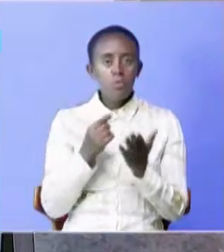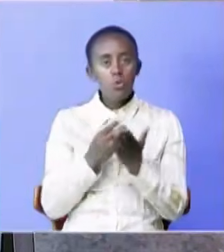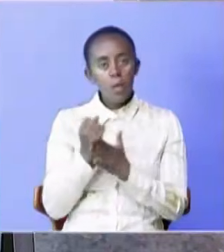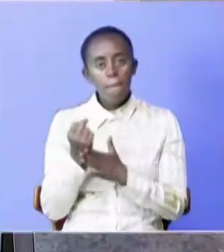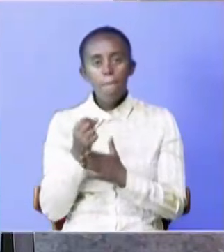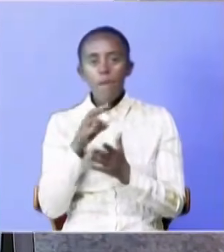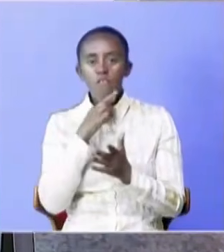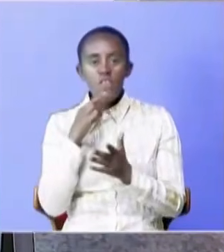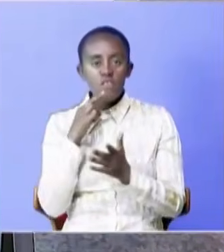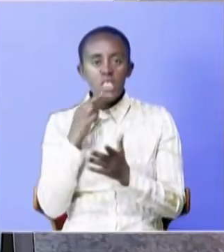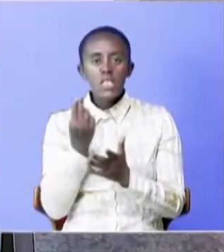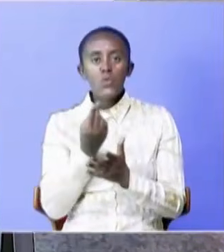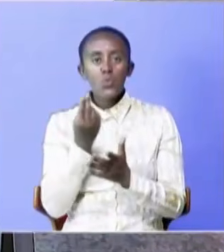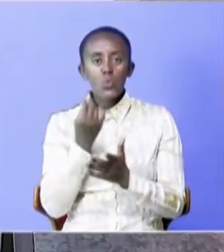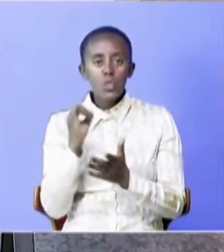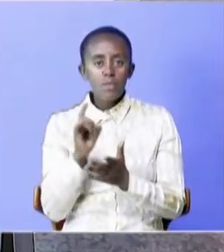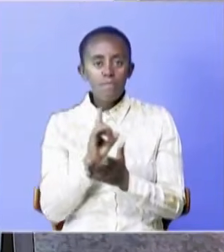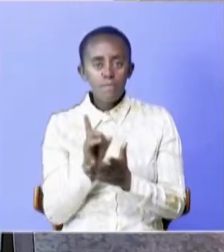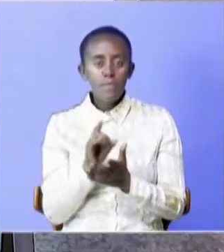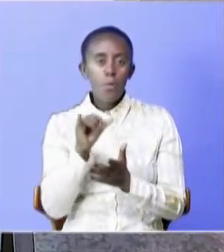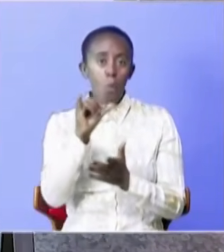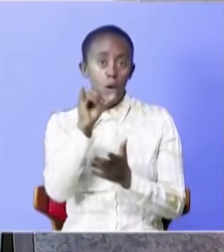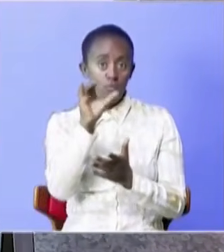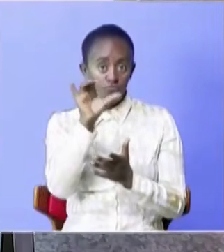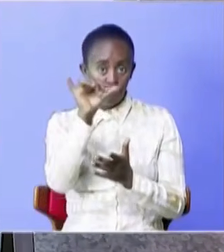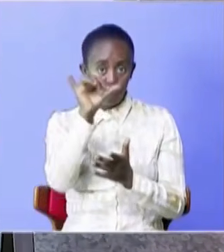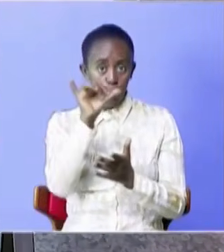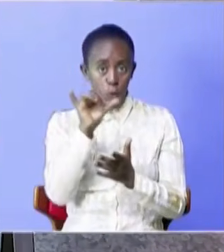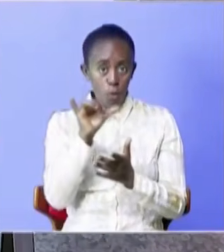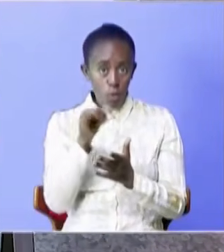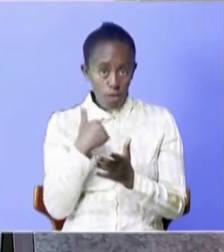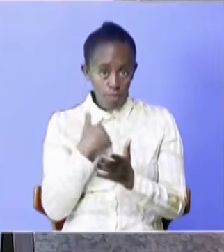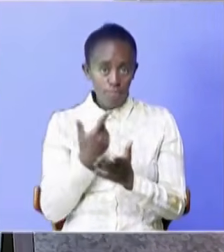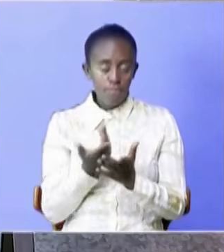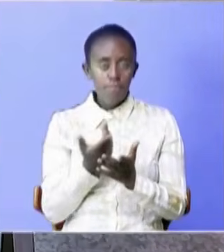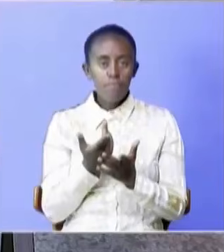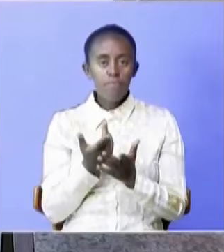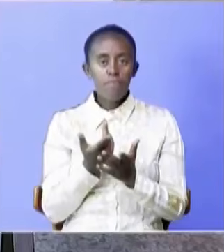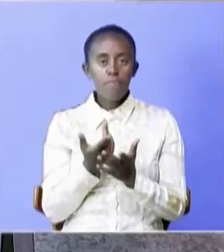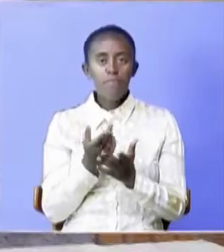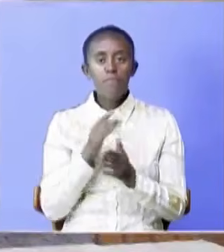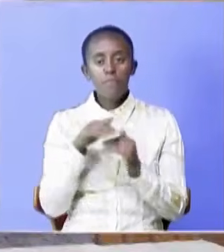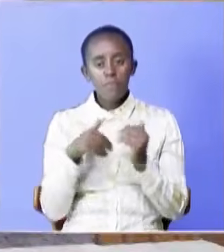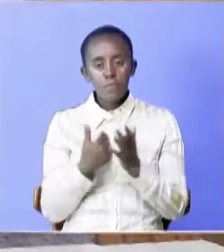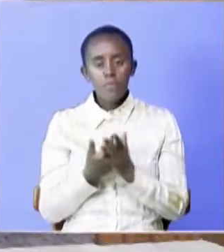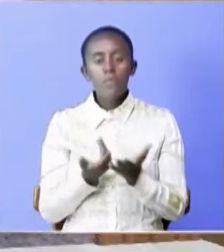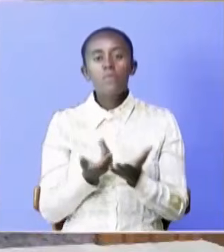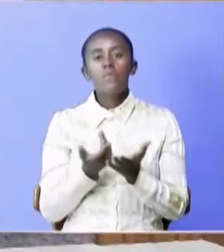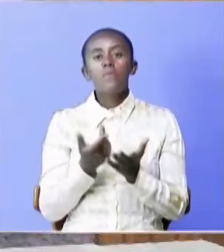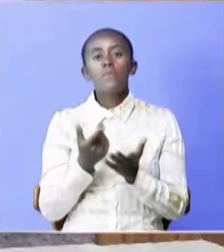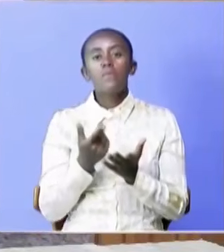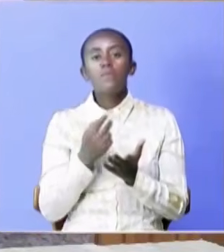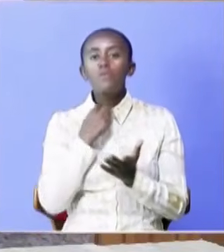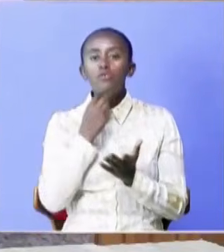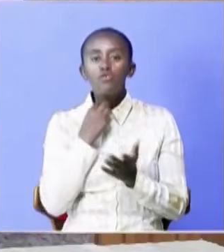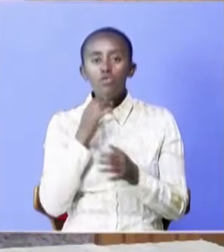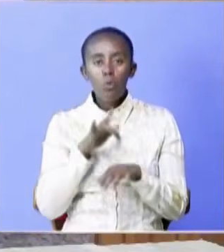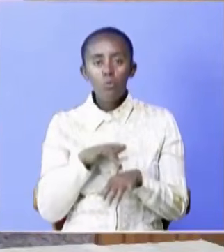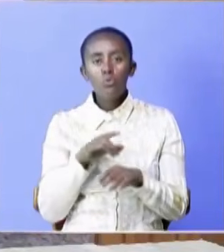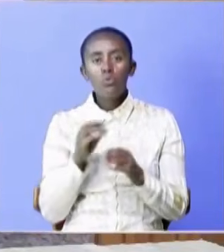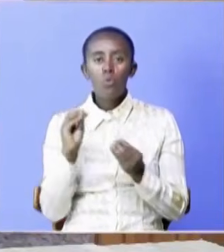with Ys that end in Ys, and some verbs that ends in these sounds.